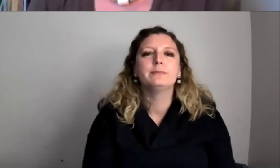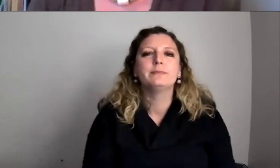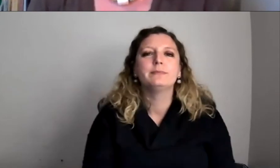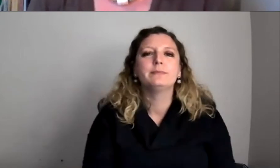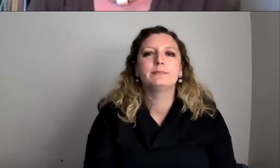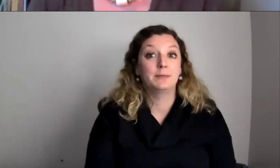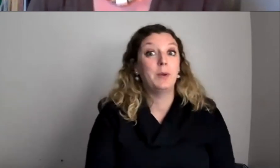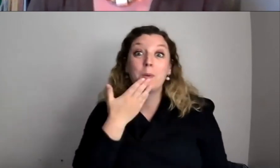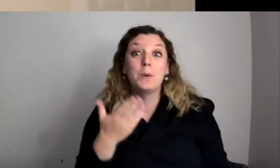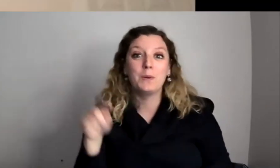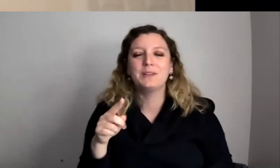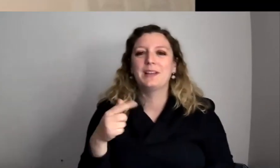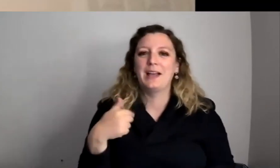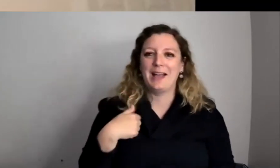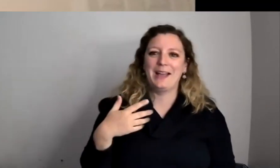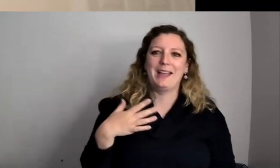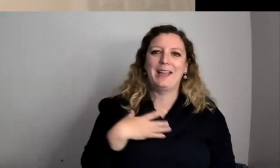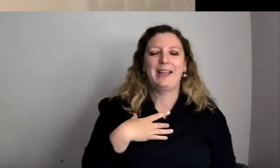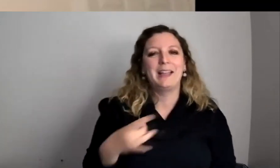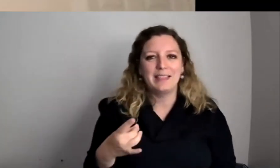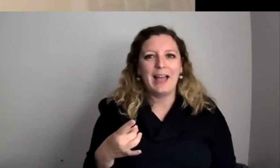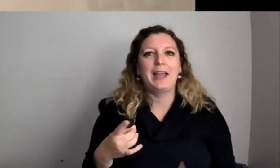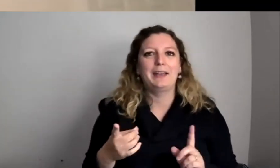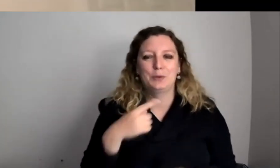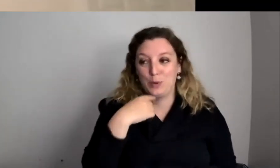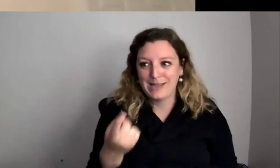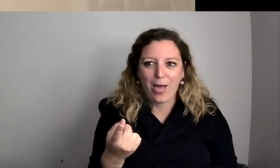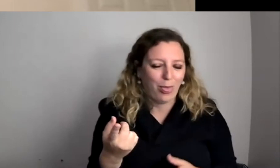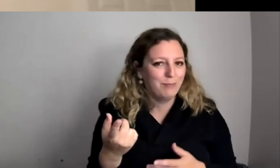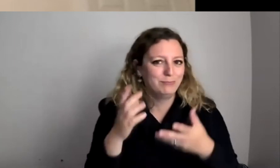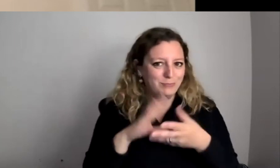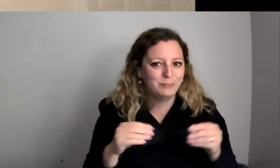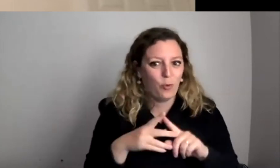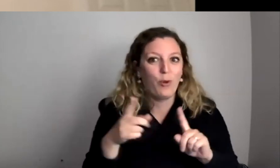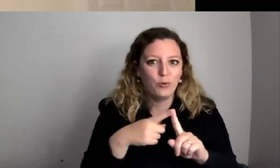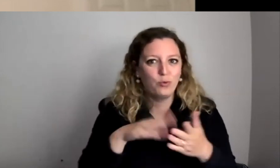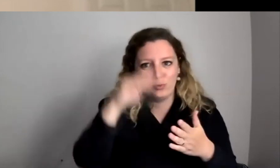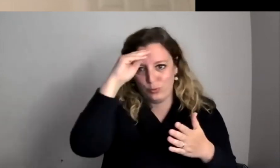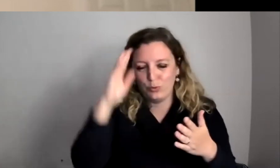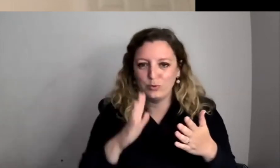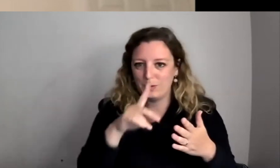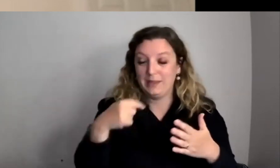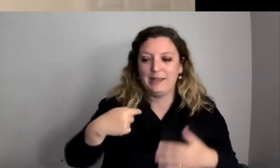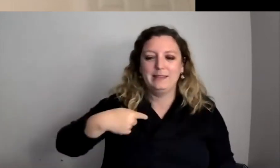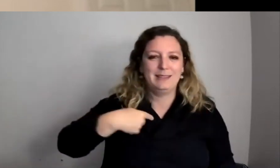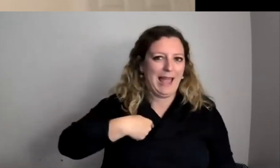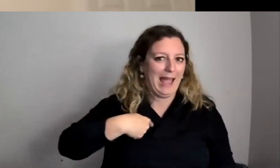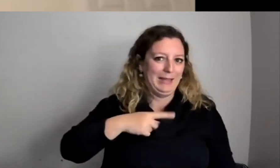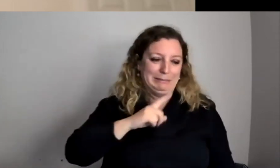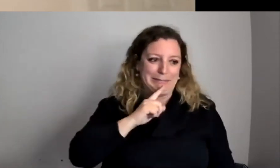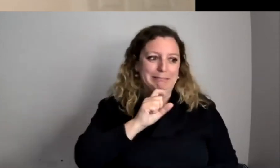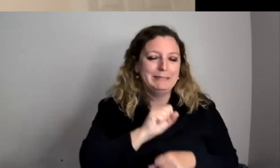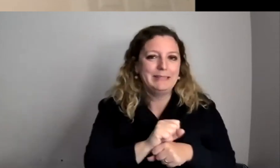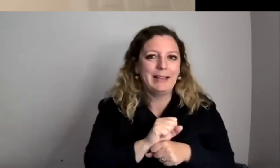work? I think that's a great question, and it's one I like to tell, especially to